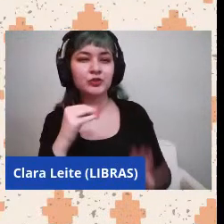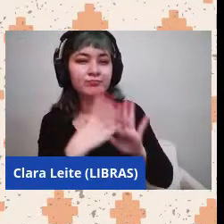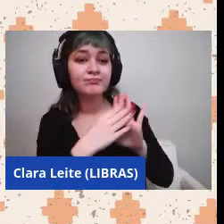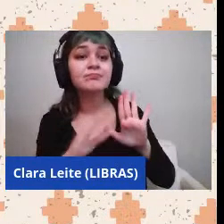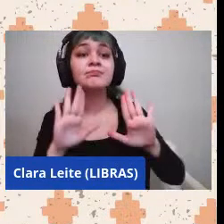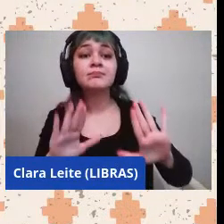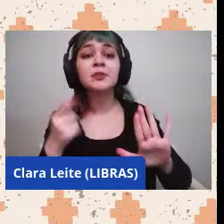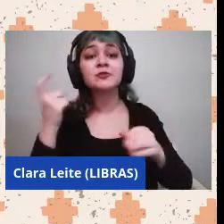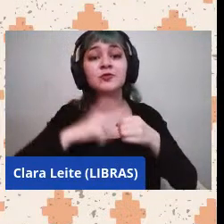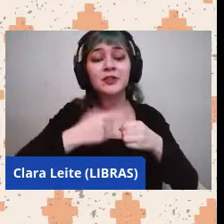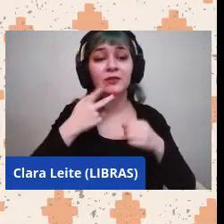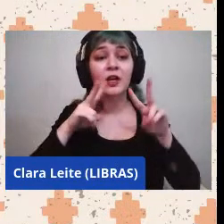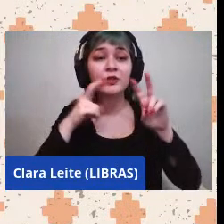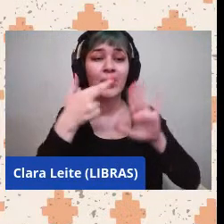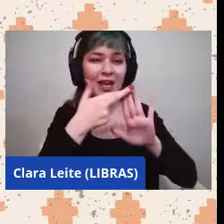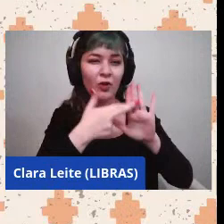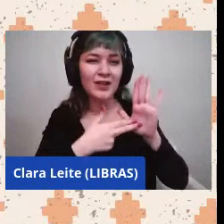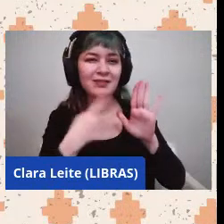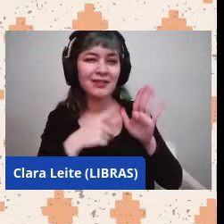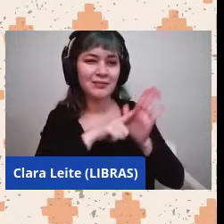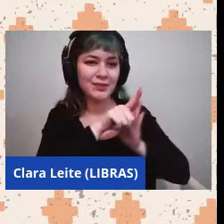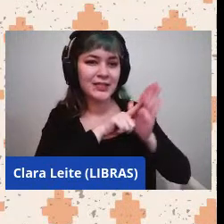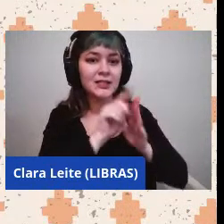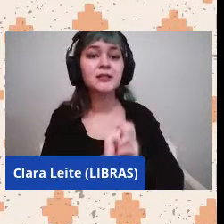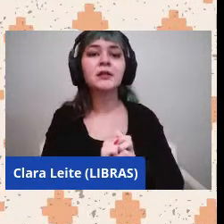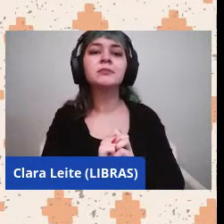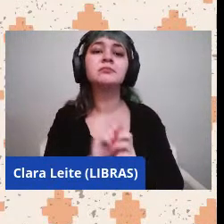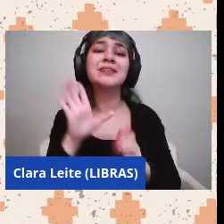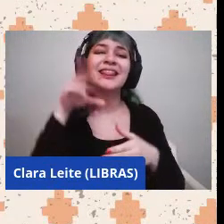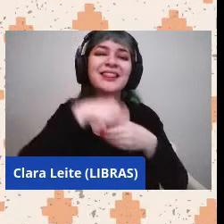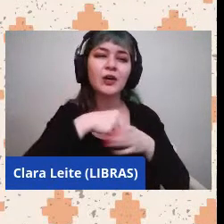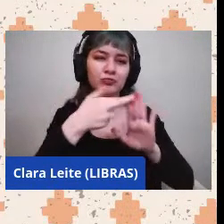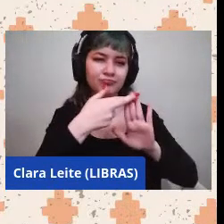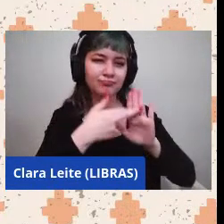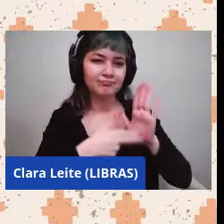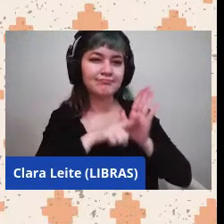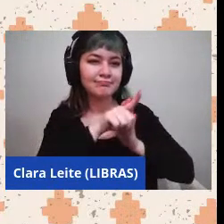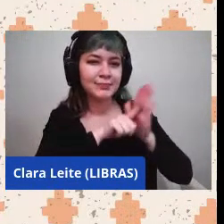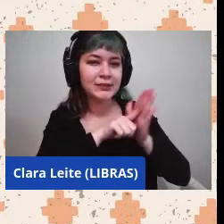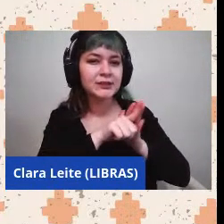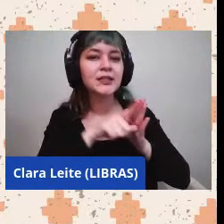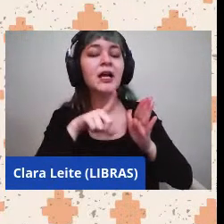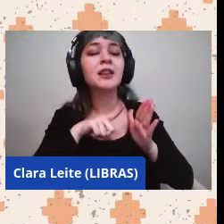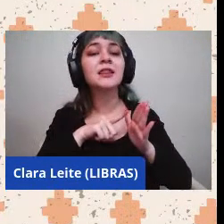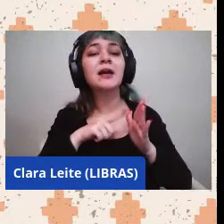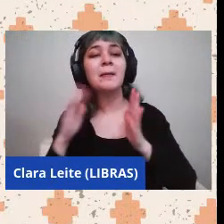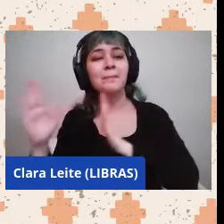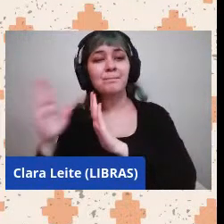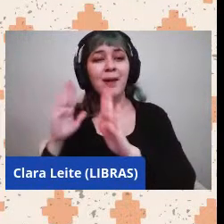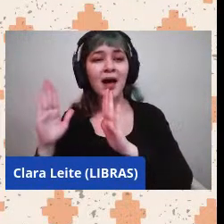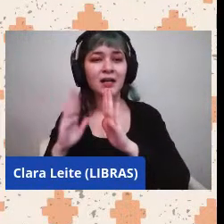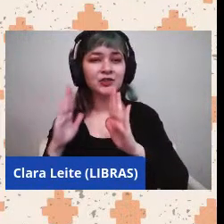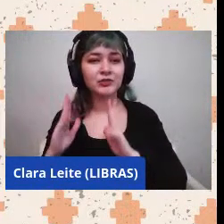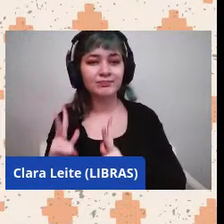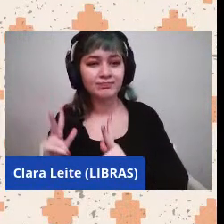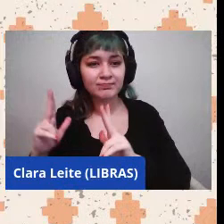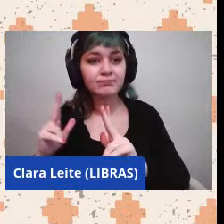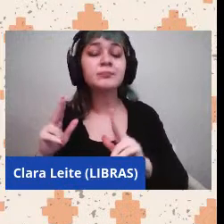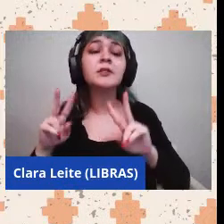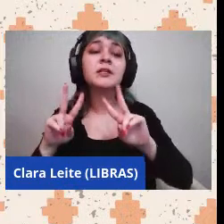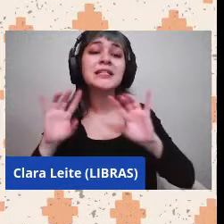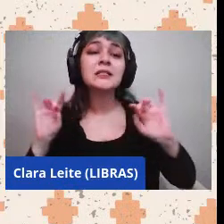research. There are, as part of those regulations, a subpart section, particularly